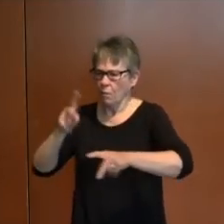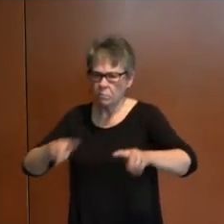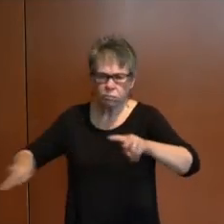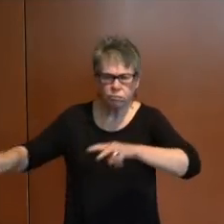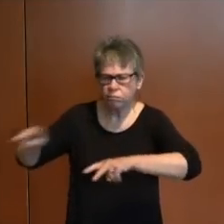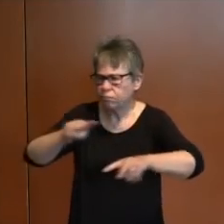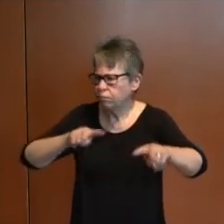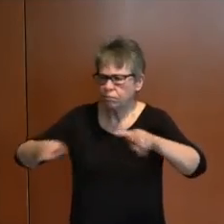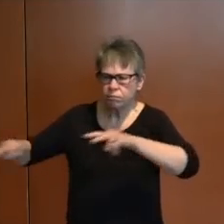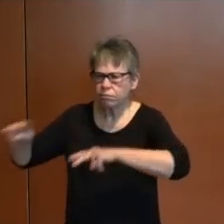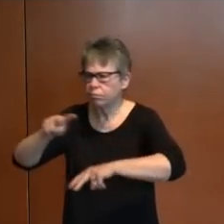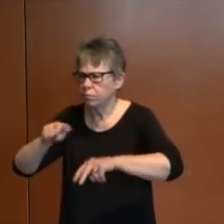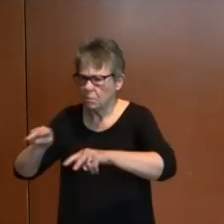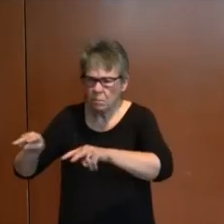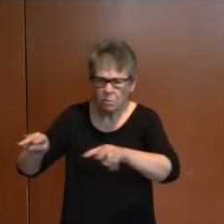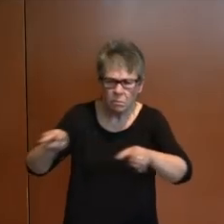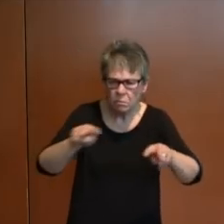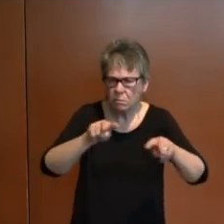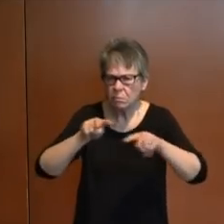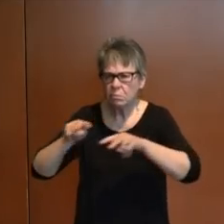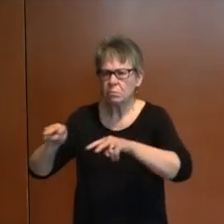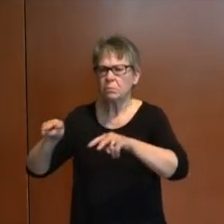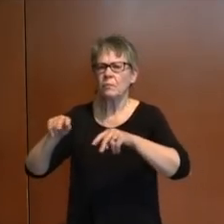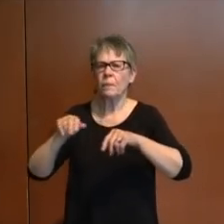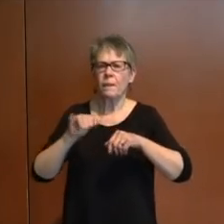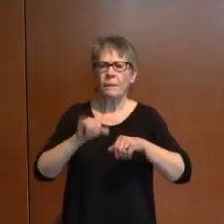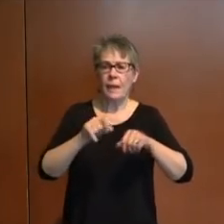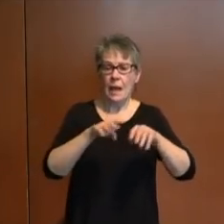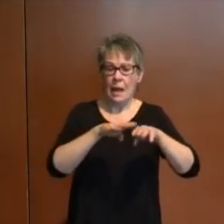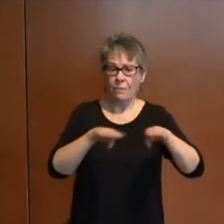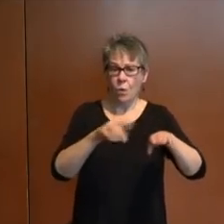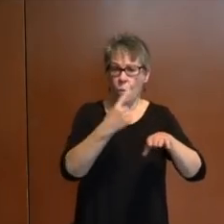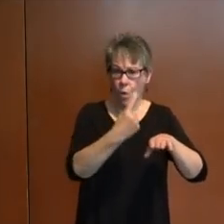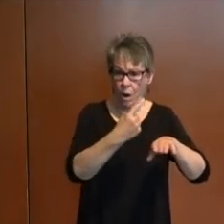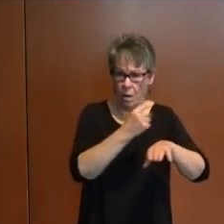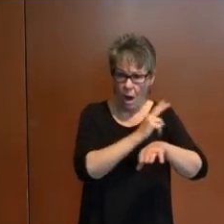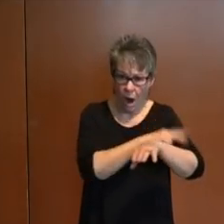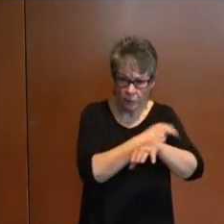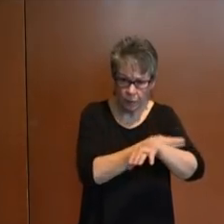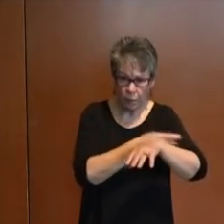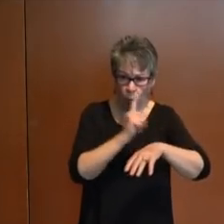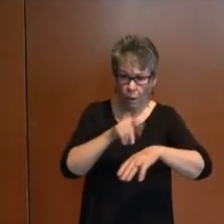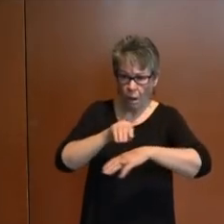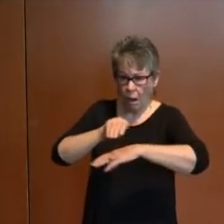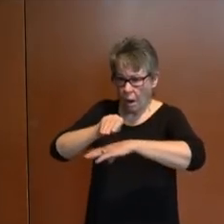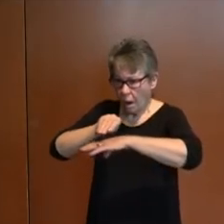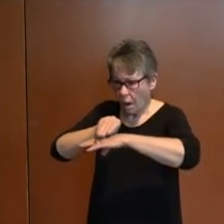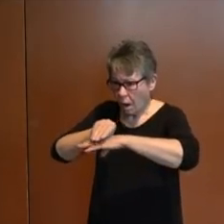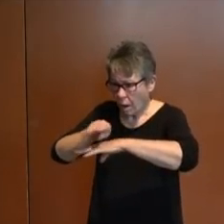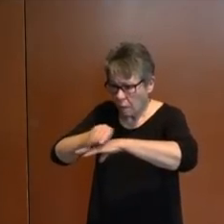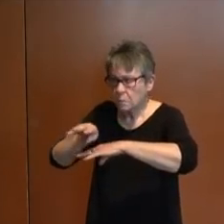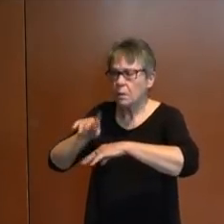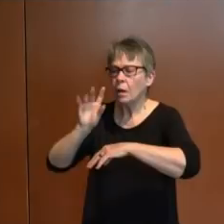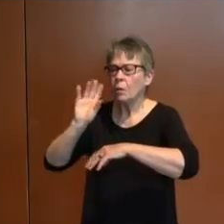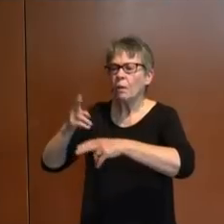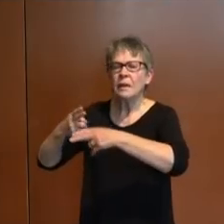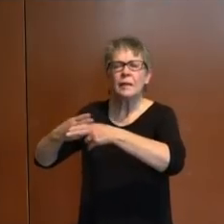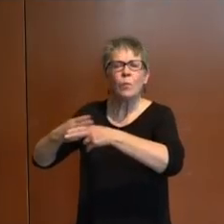field hospitals, and liaison with the Department of Health advisory group that will be headed